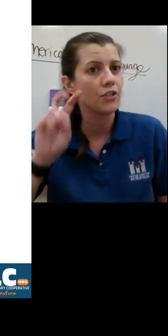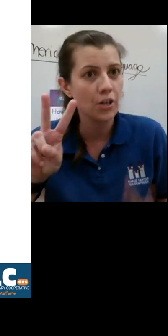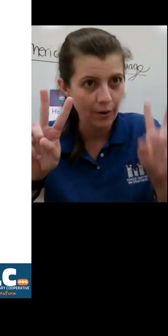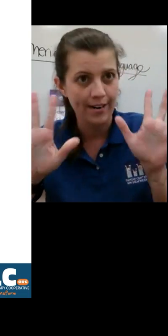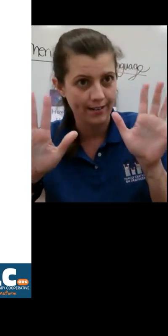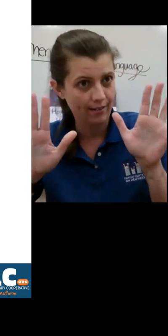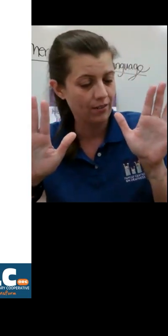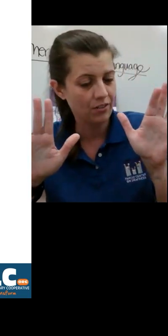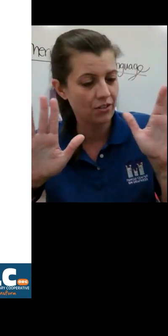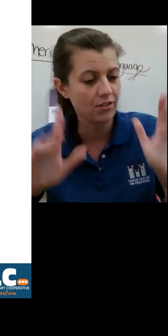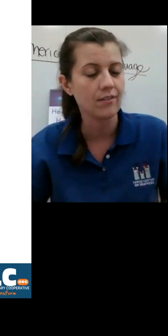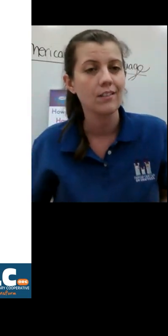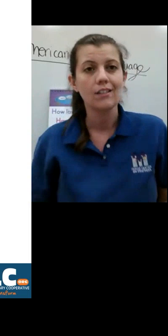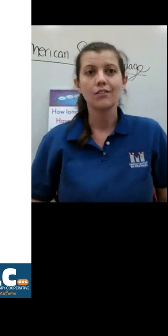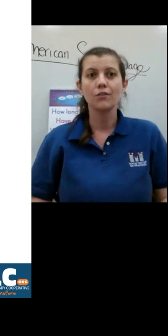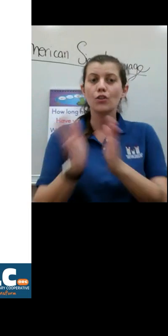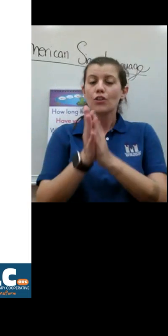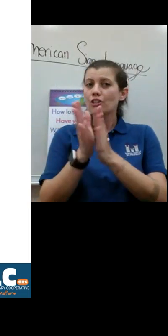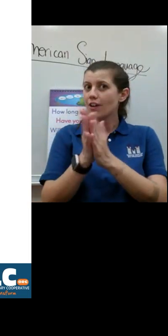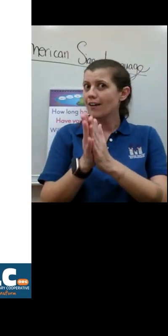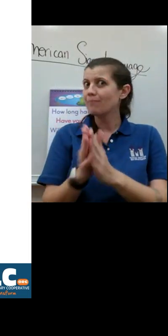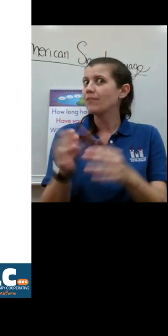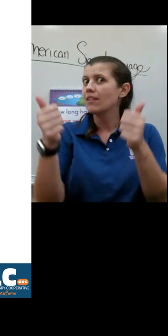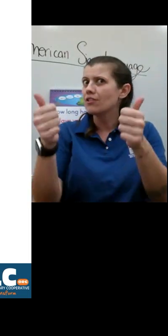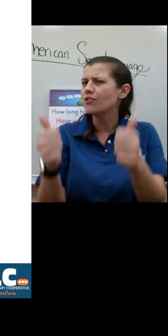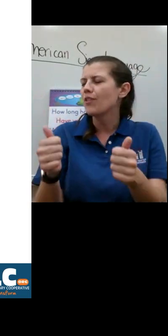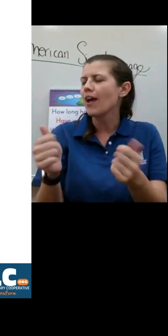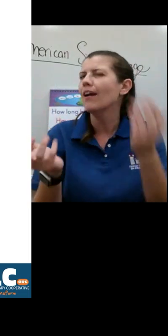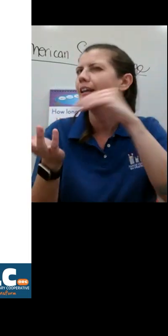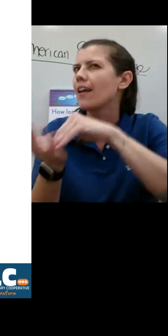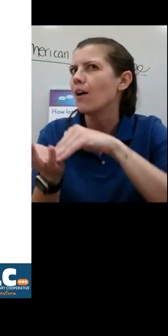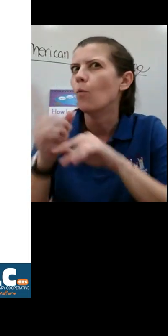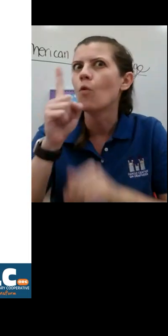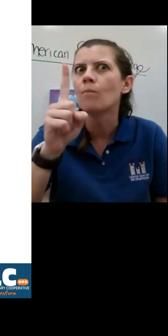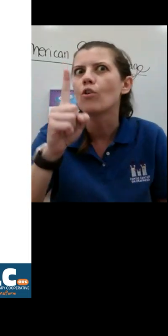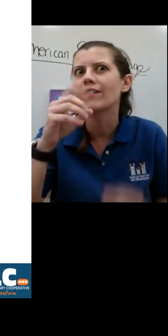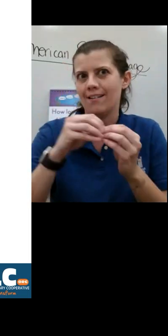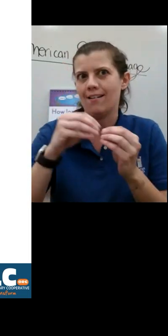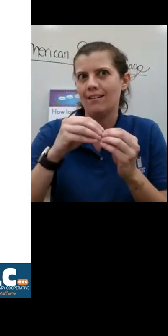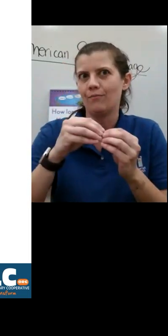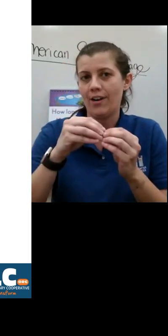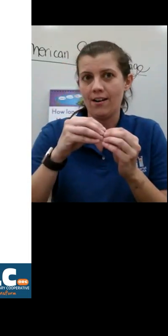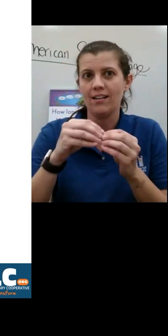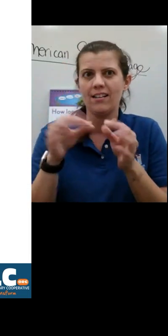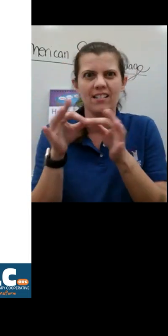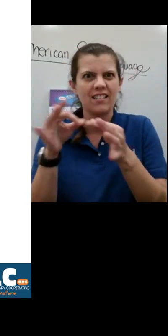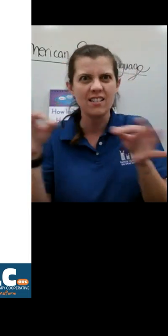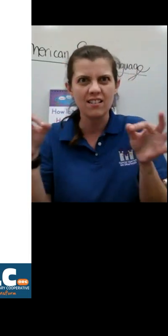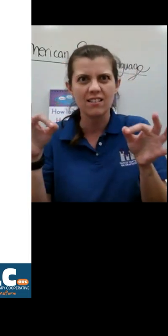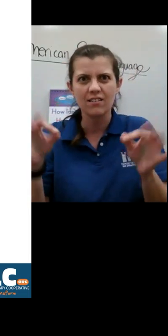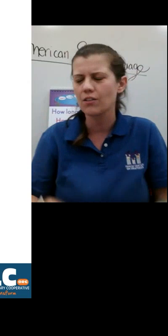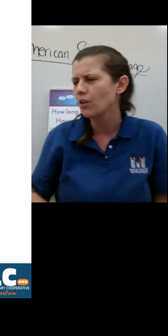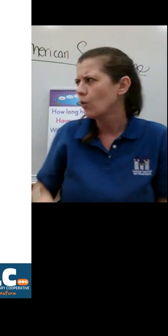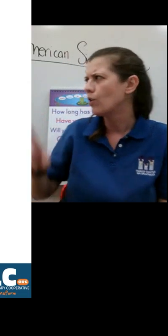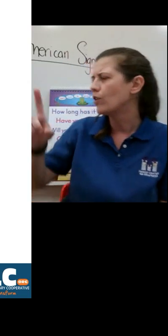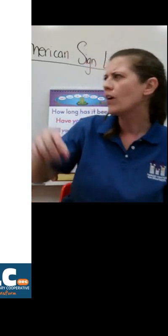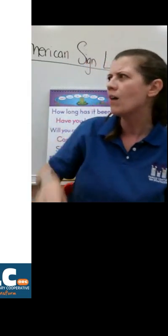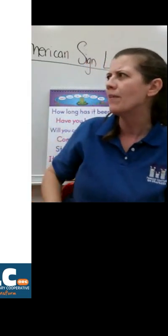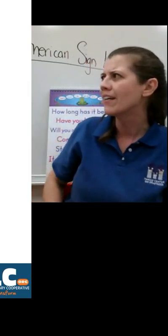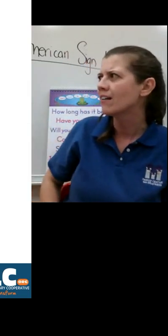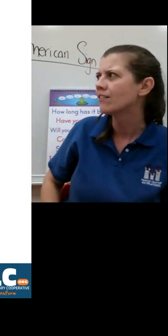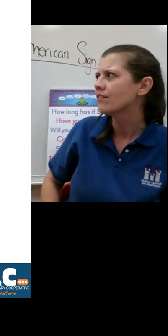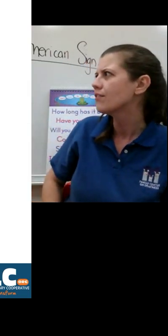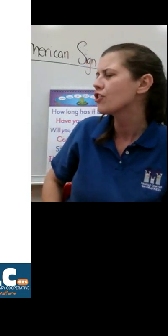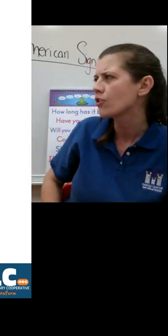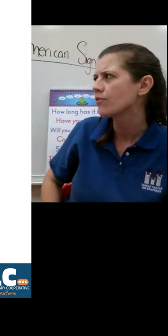signs require two hands. So good job. Let's do that again one more time, okay? In a sentence.